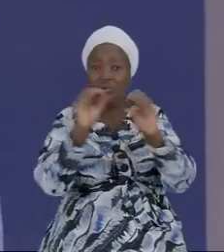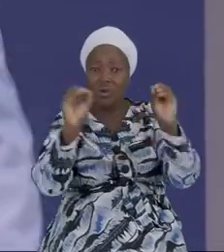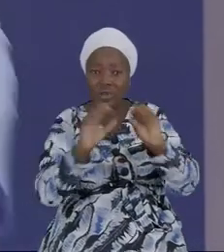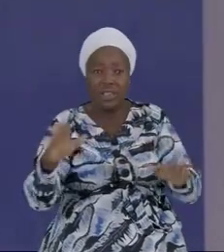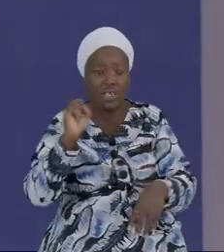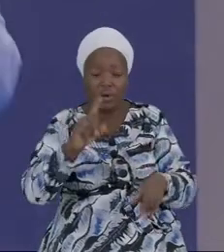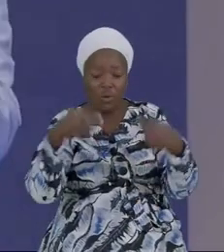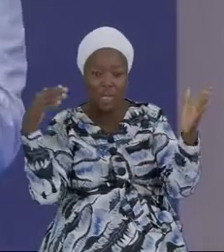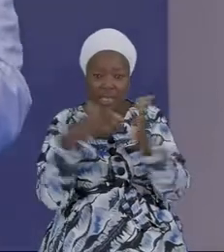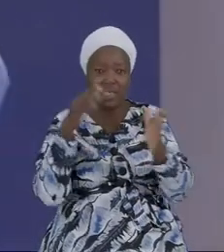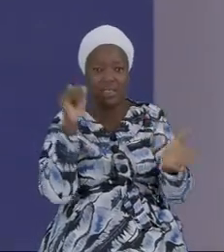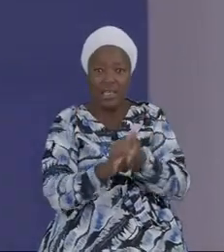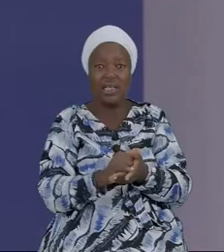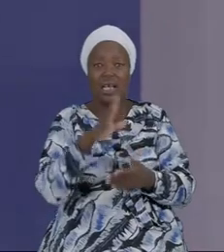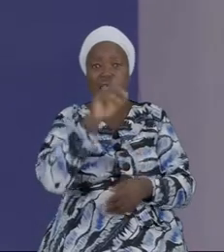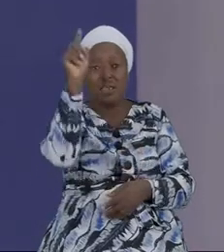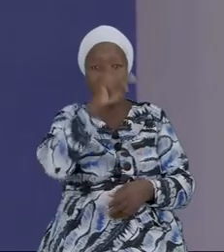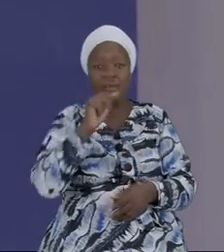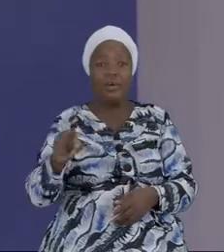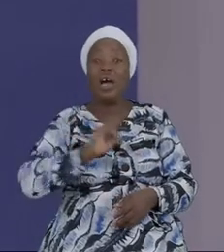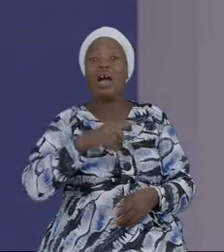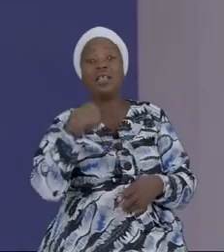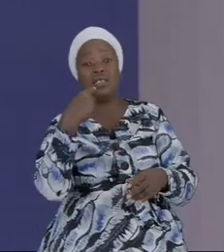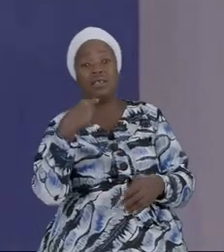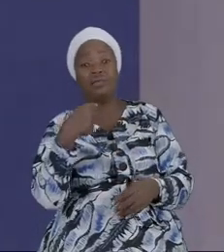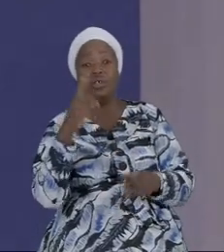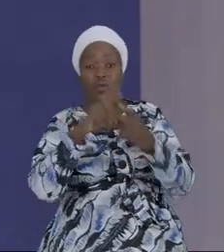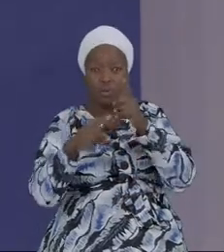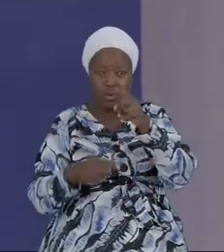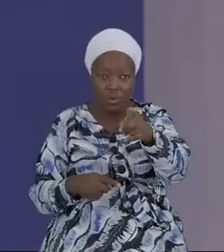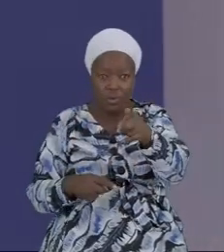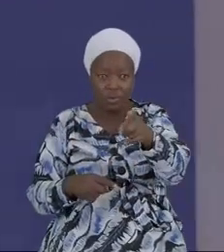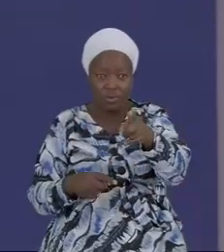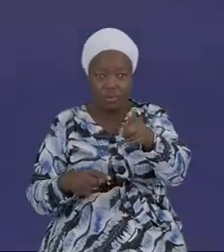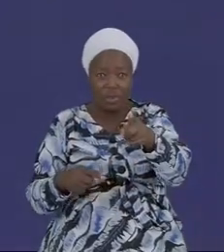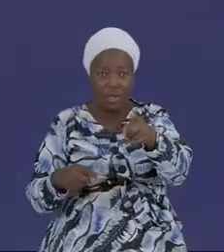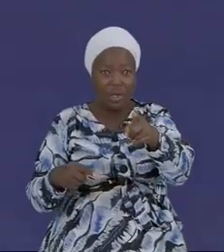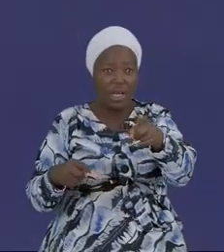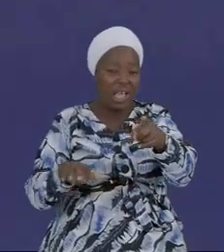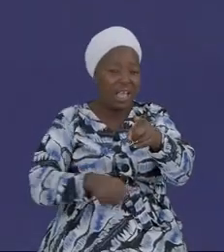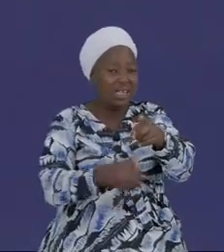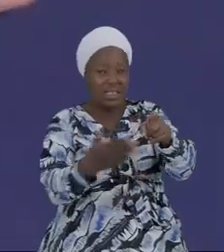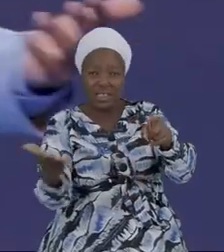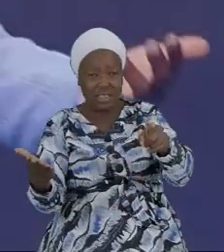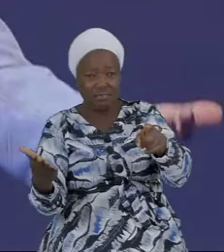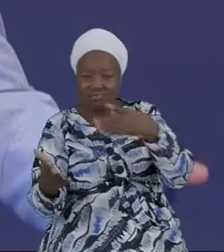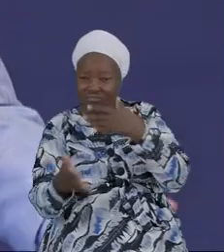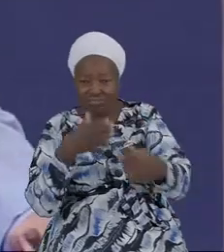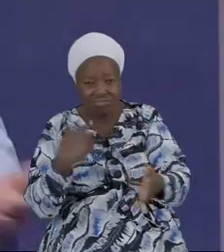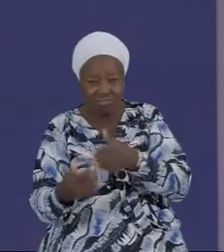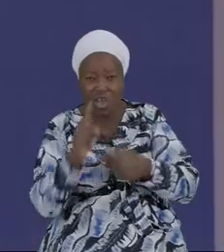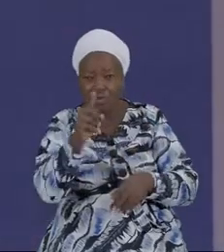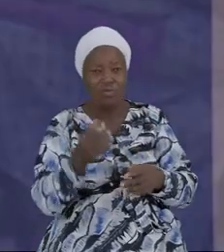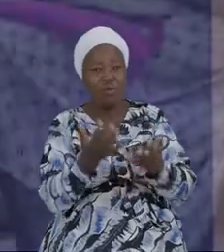can contradict it, therefore I say unto you, what things soever you